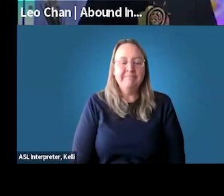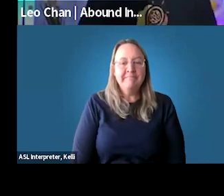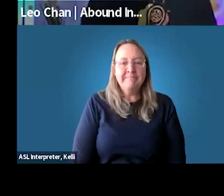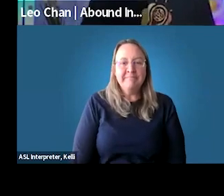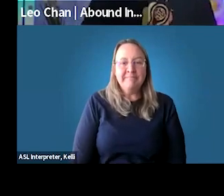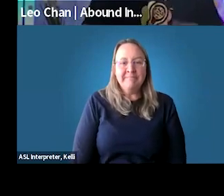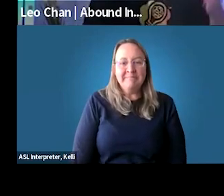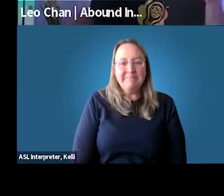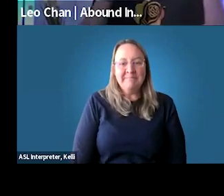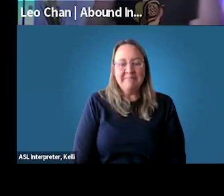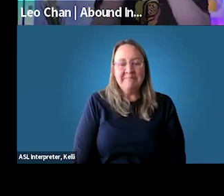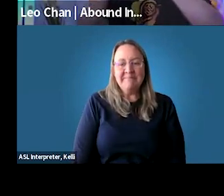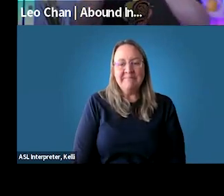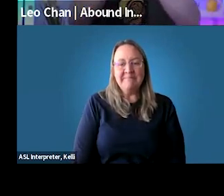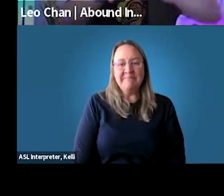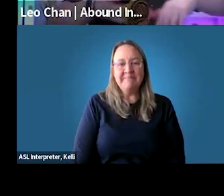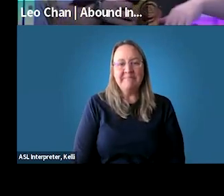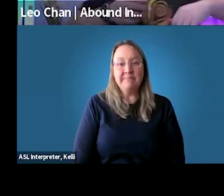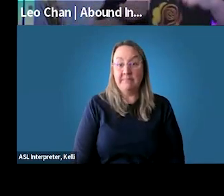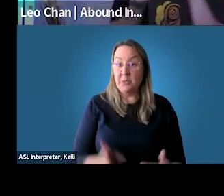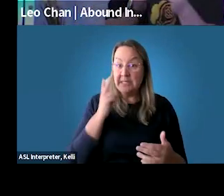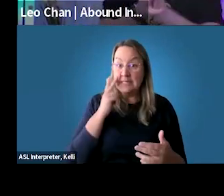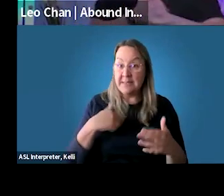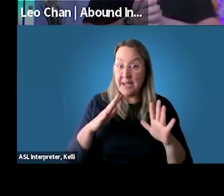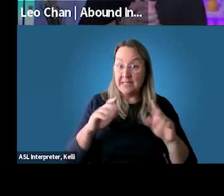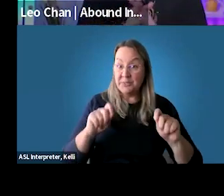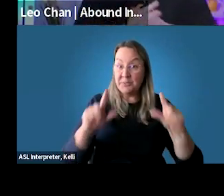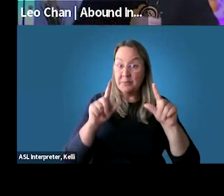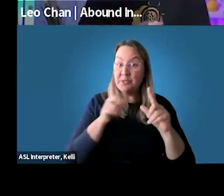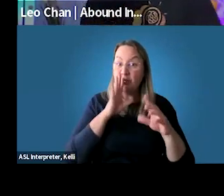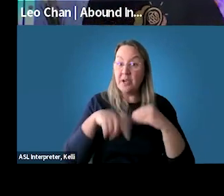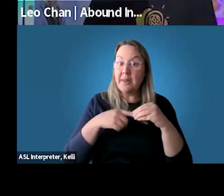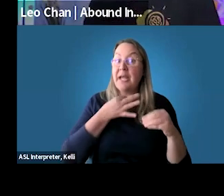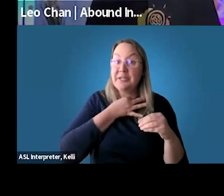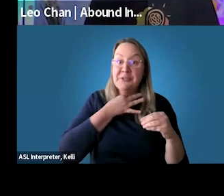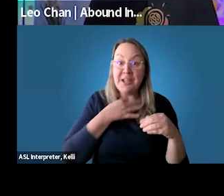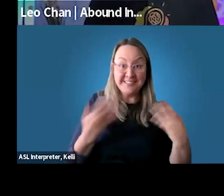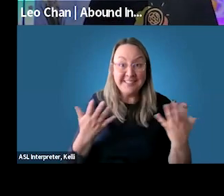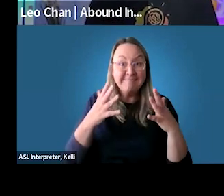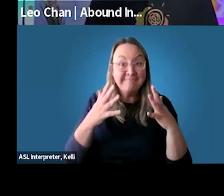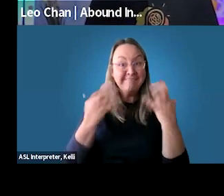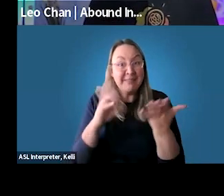All right. Someone say you can see my screen and we're going to start talking about curiosity.